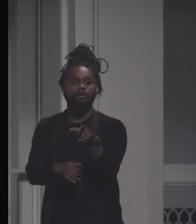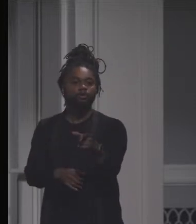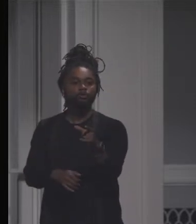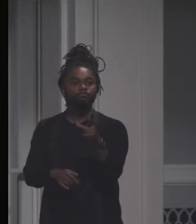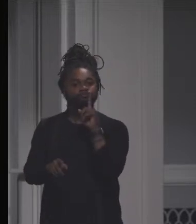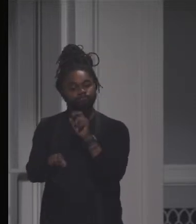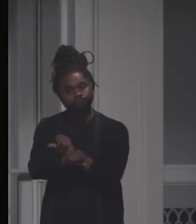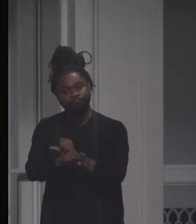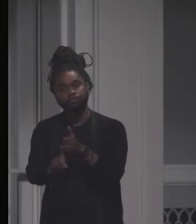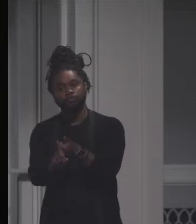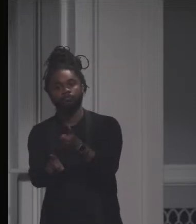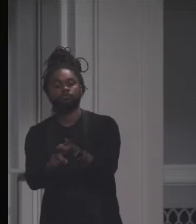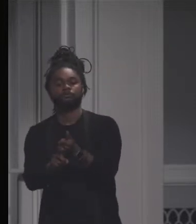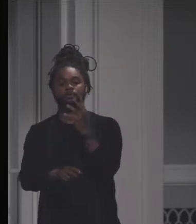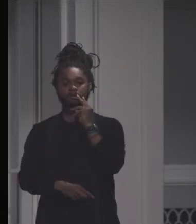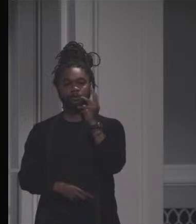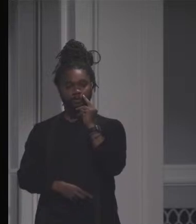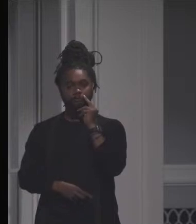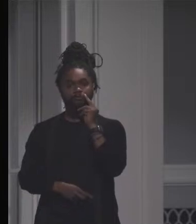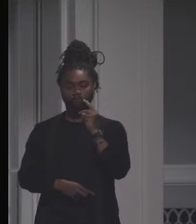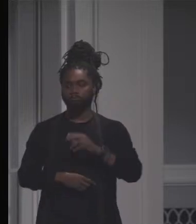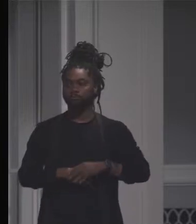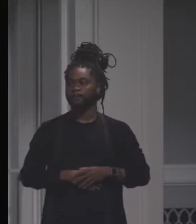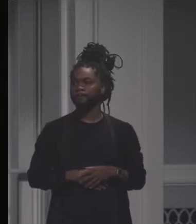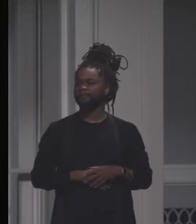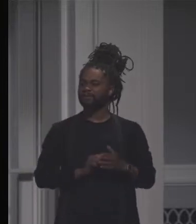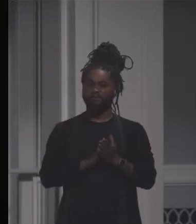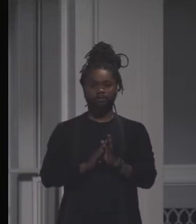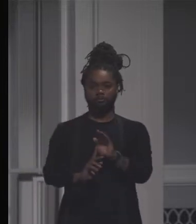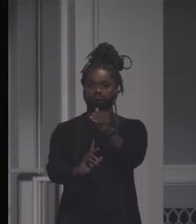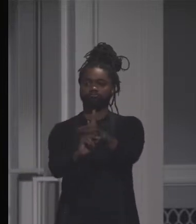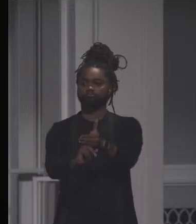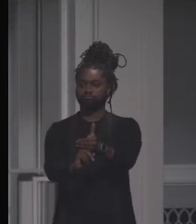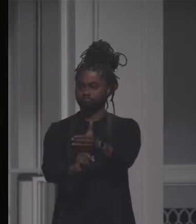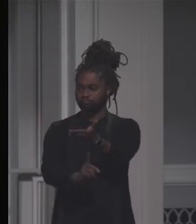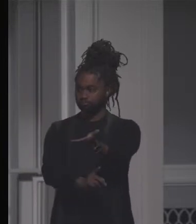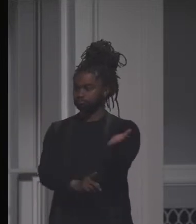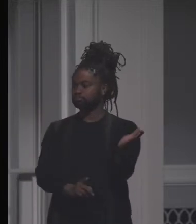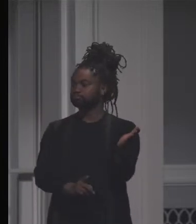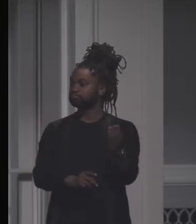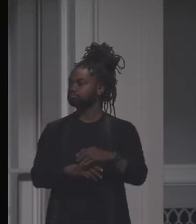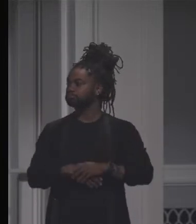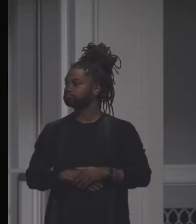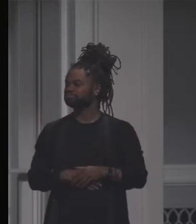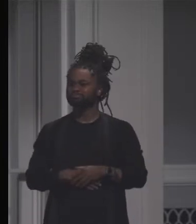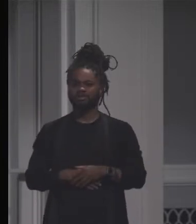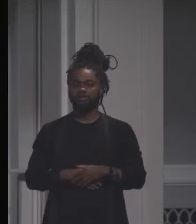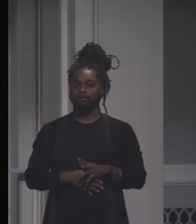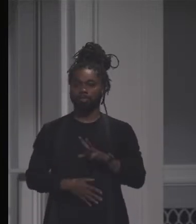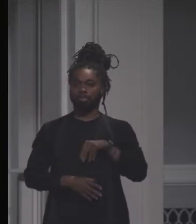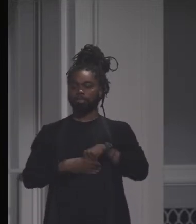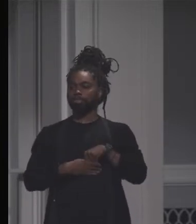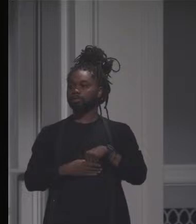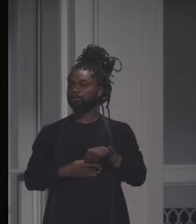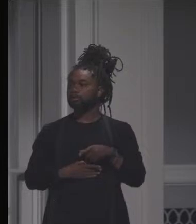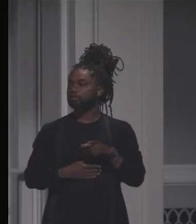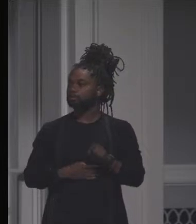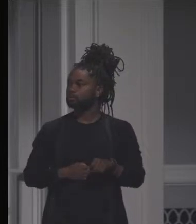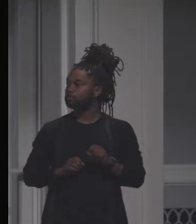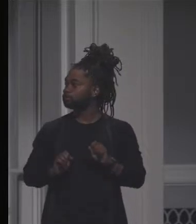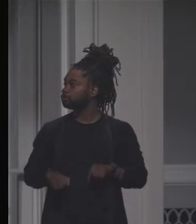it directly. It becomes yours. It becomes so much yours that you can run